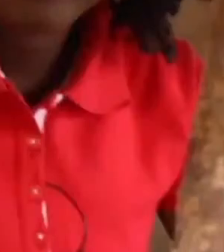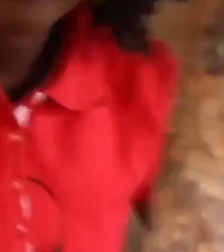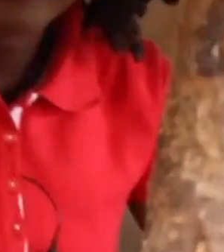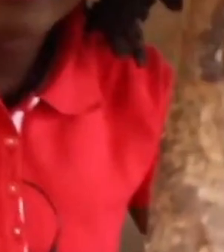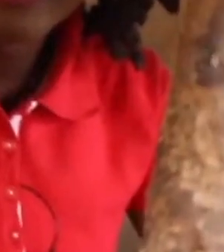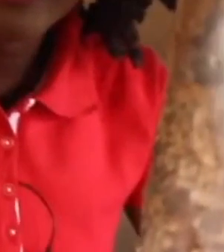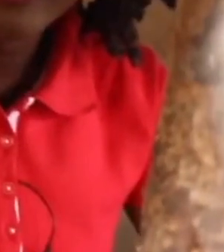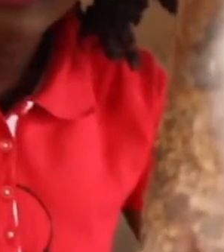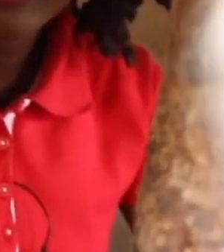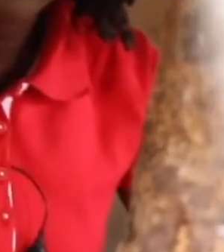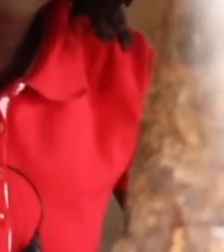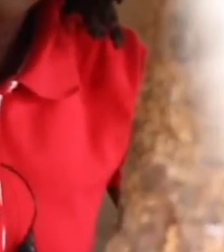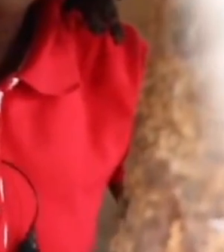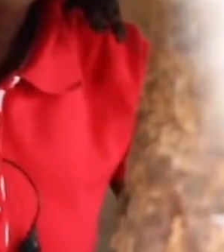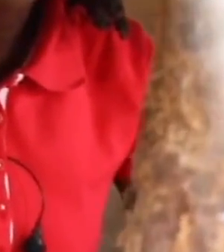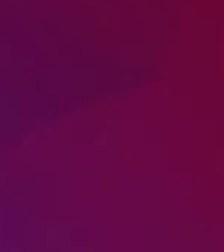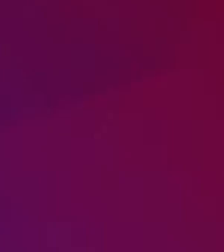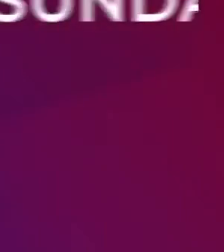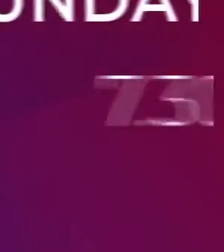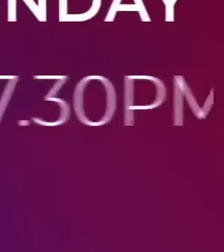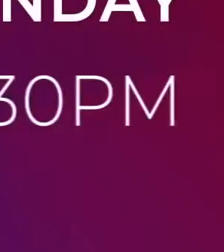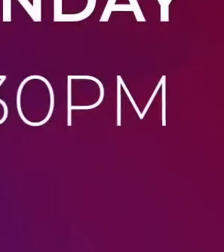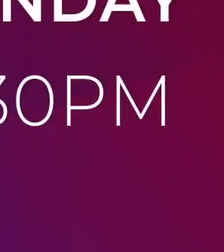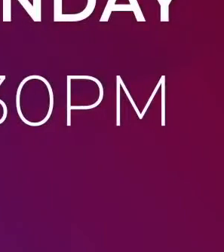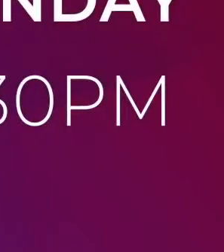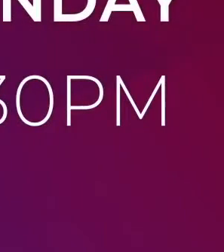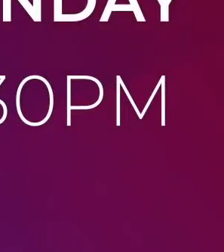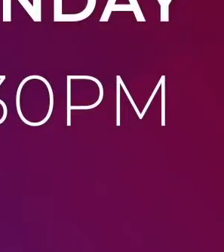hits 7:30 p.m.